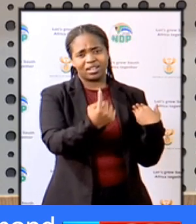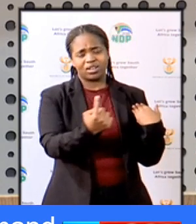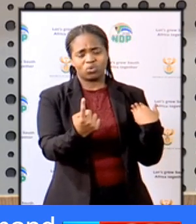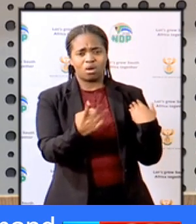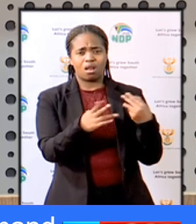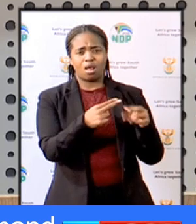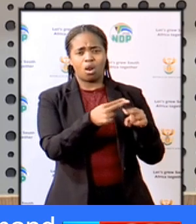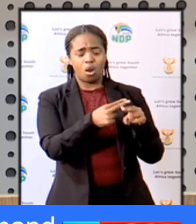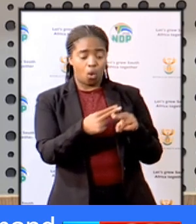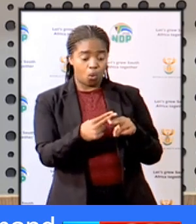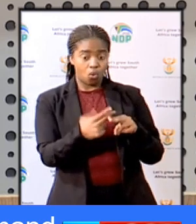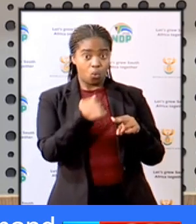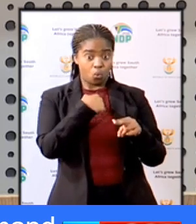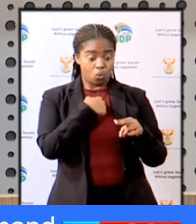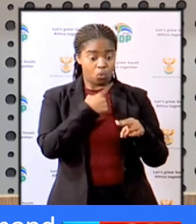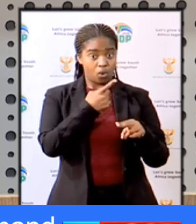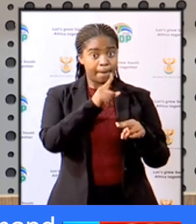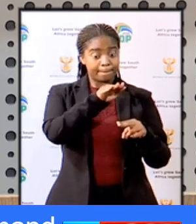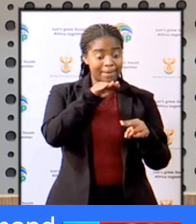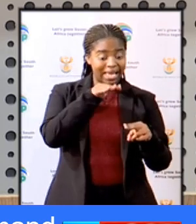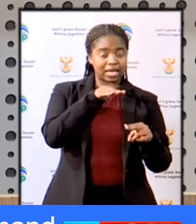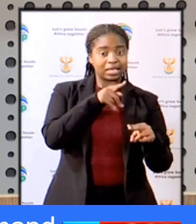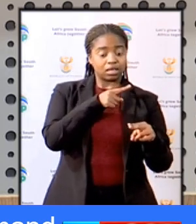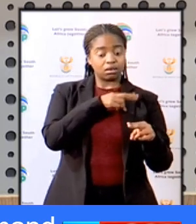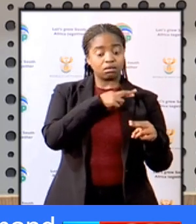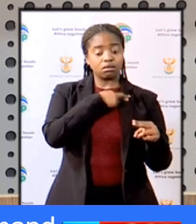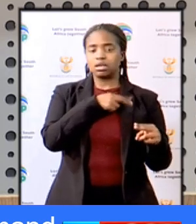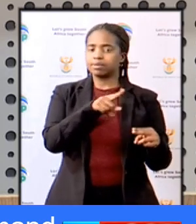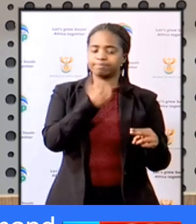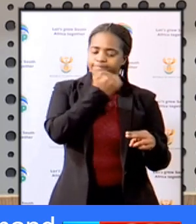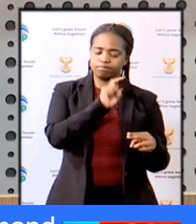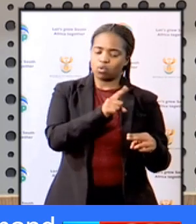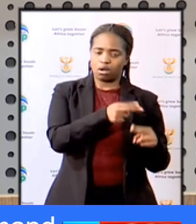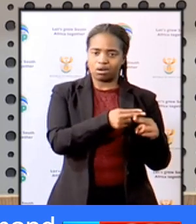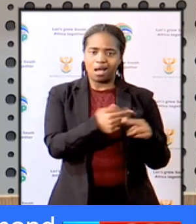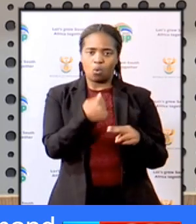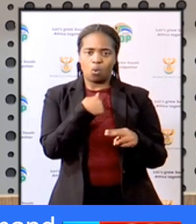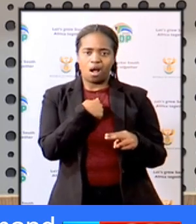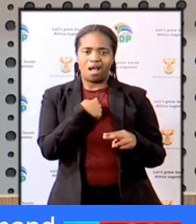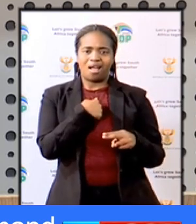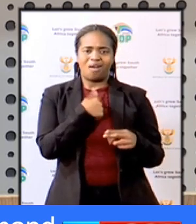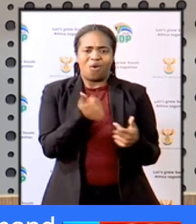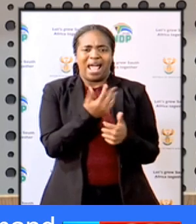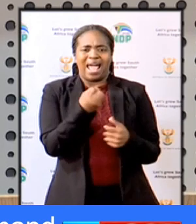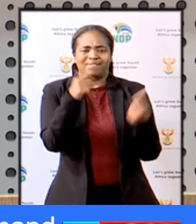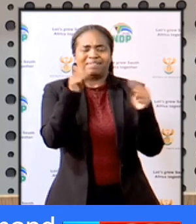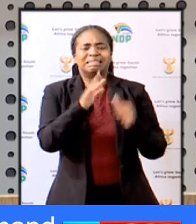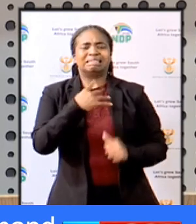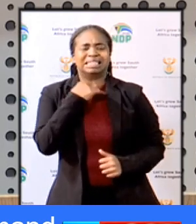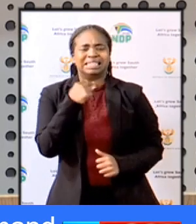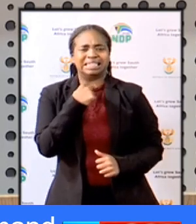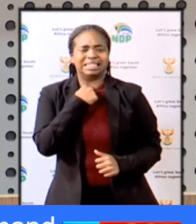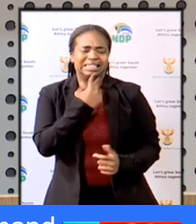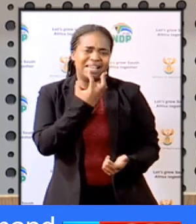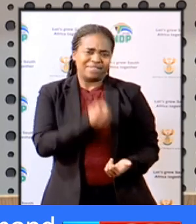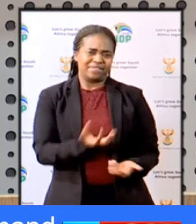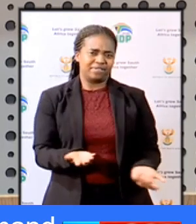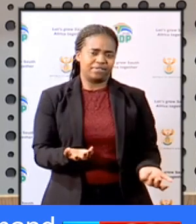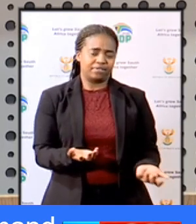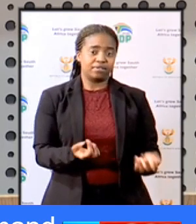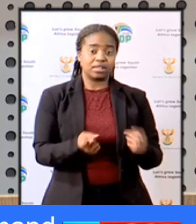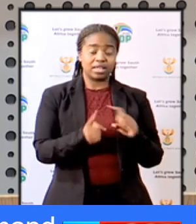loans, with enormous repayment terms. If the legislation is too